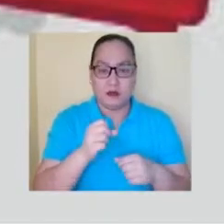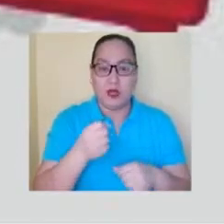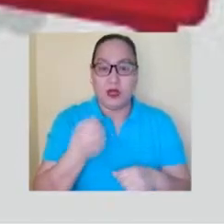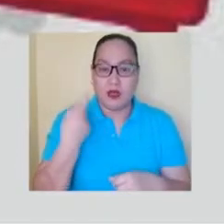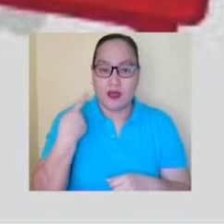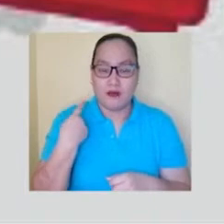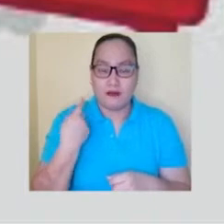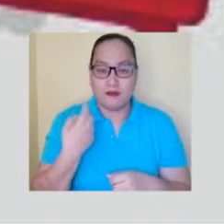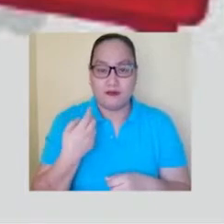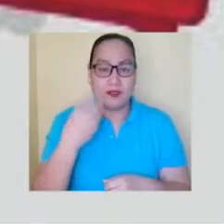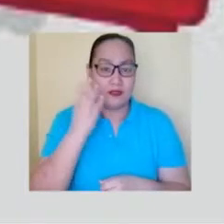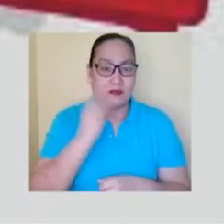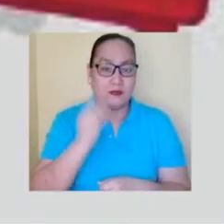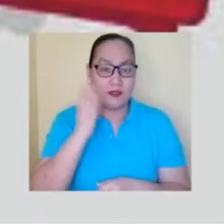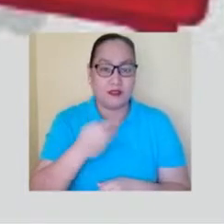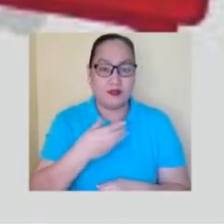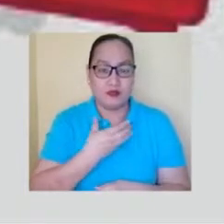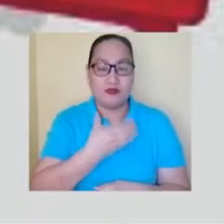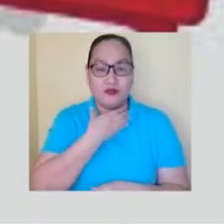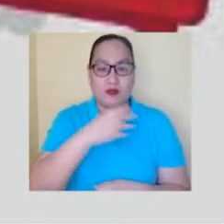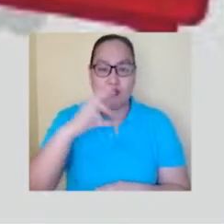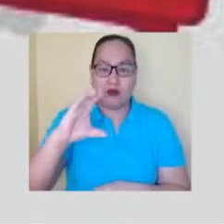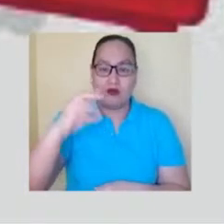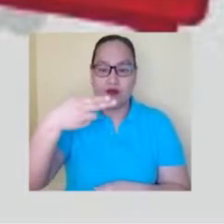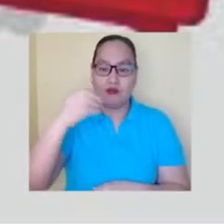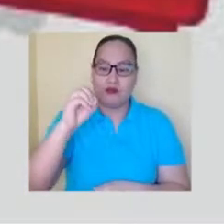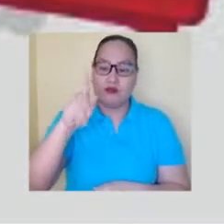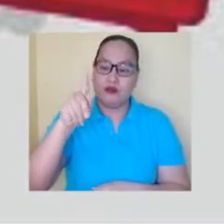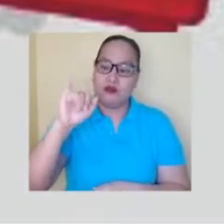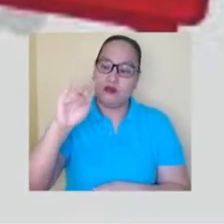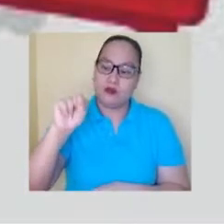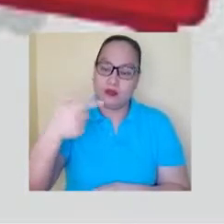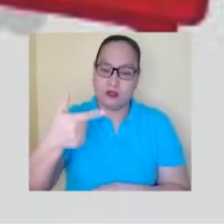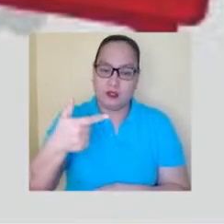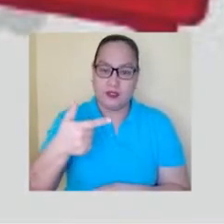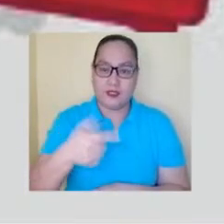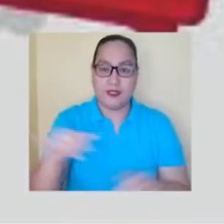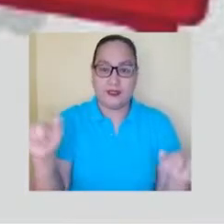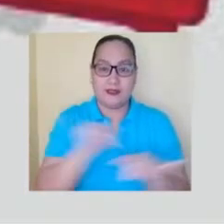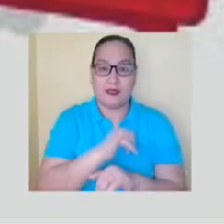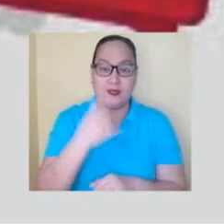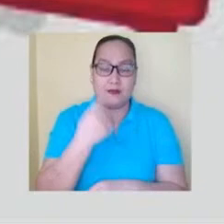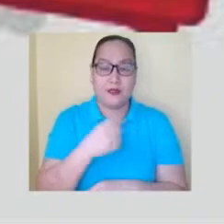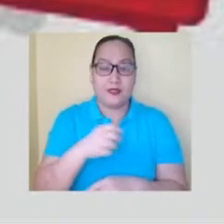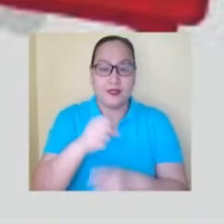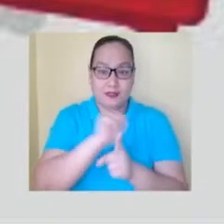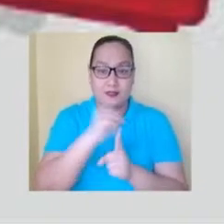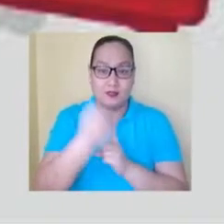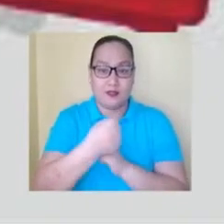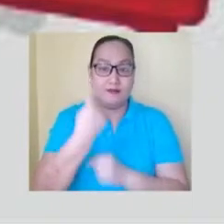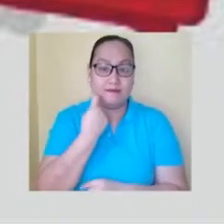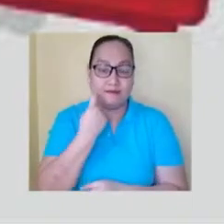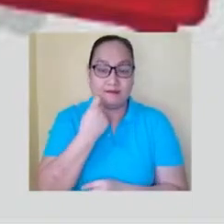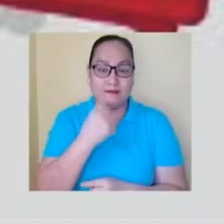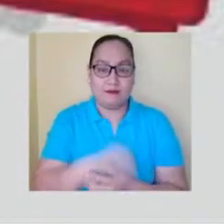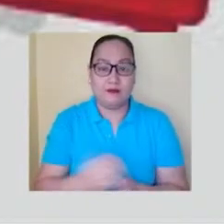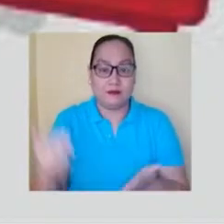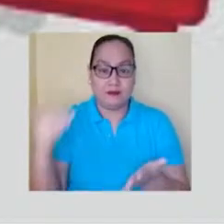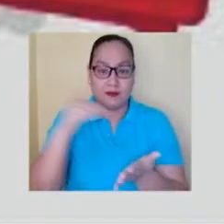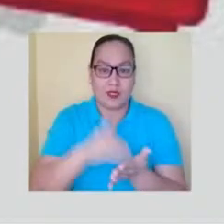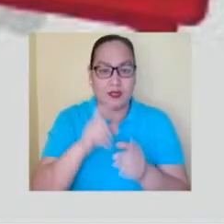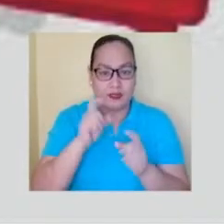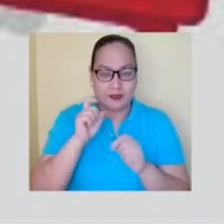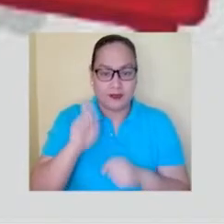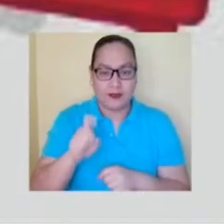so. This is similar with the emergency situation earlier. Again, it is inappropriate to